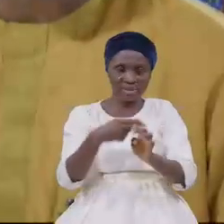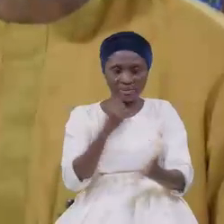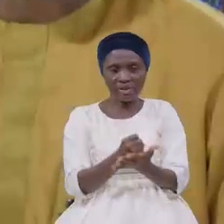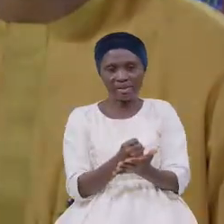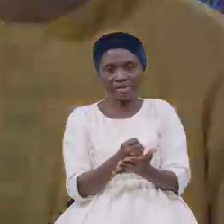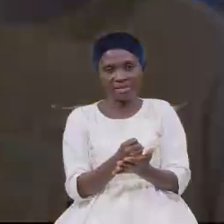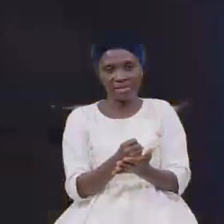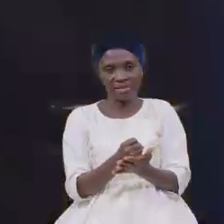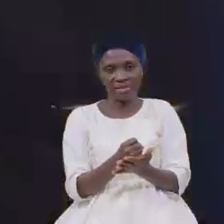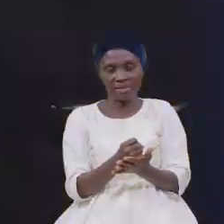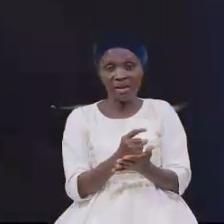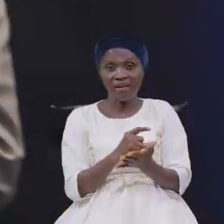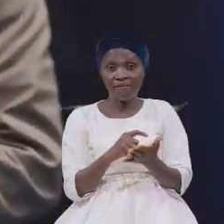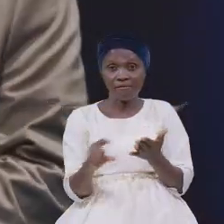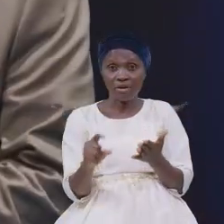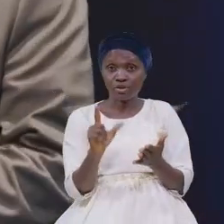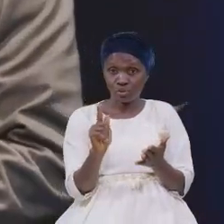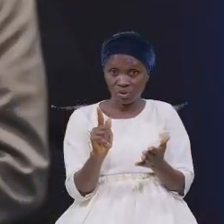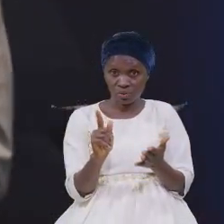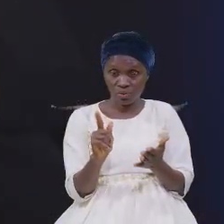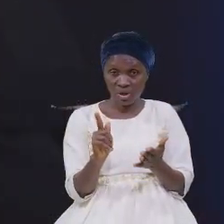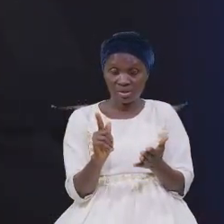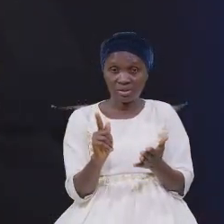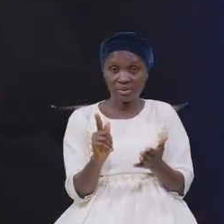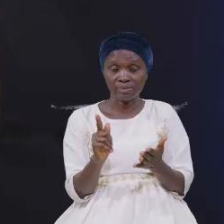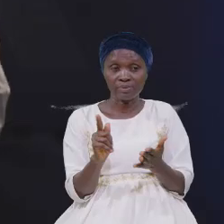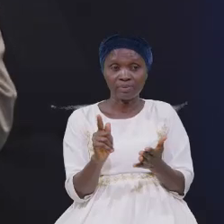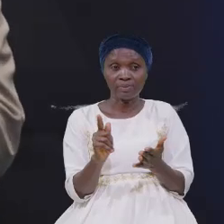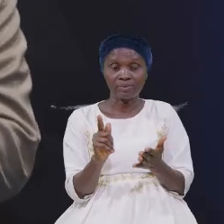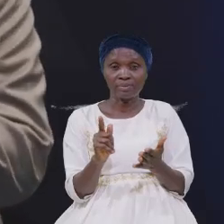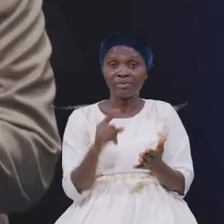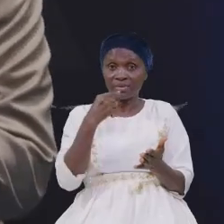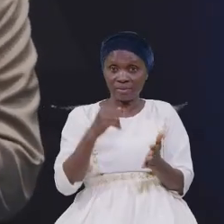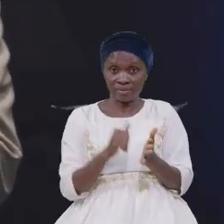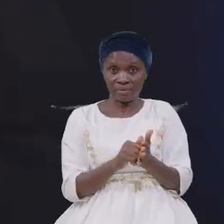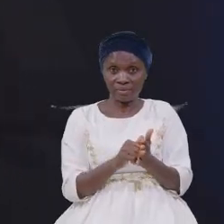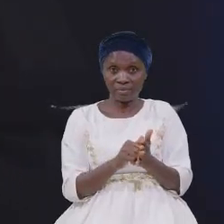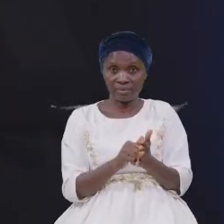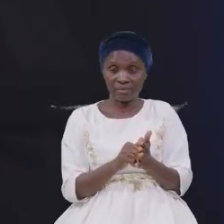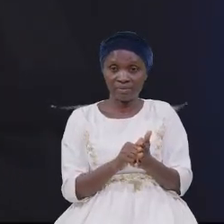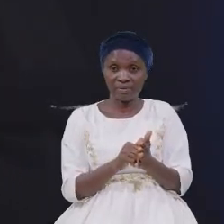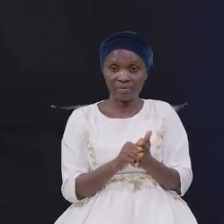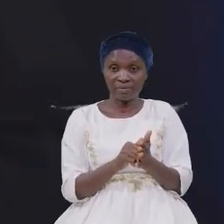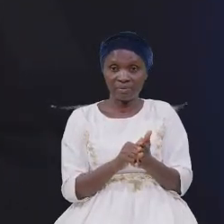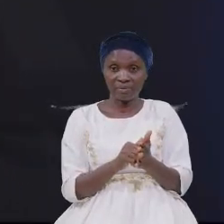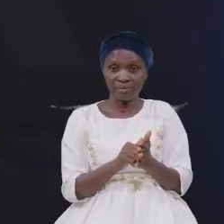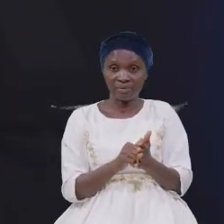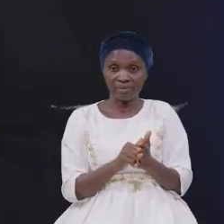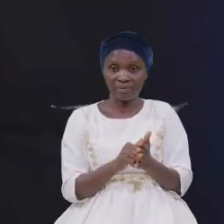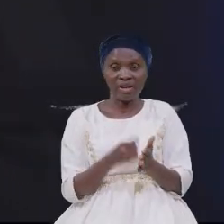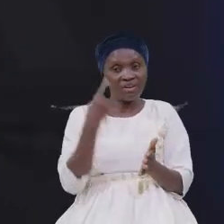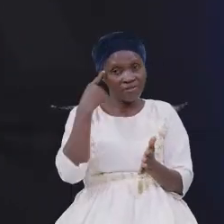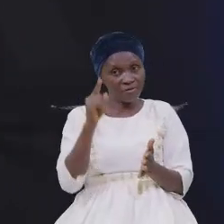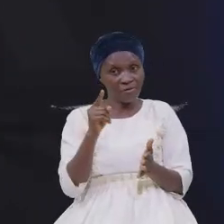verse 21. In verse 21, it tells us, he, for he has